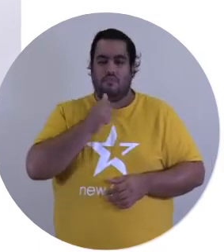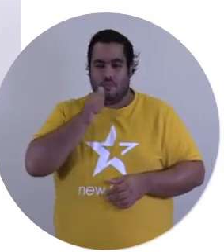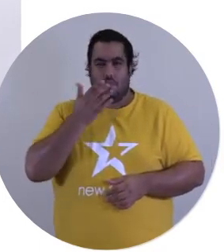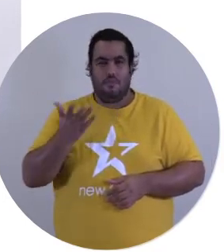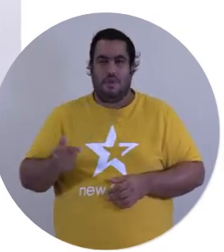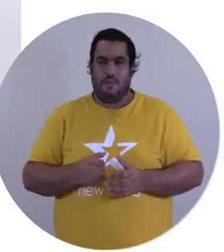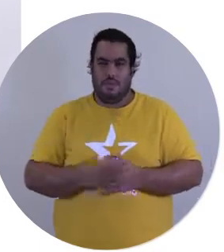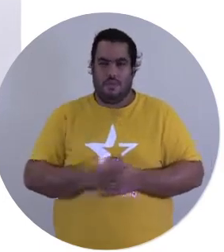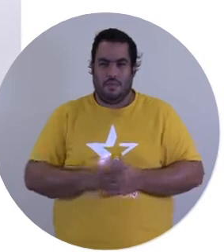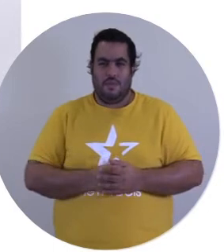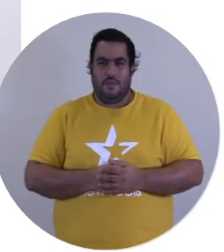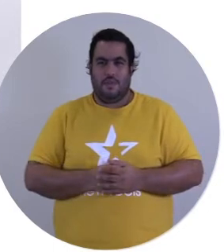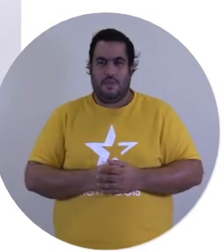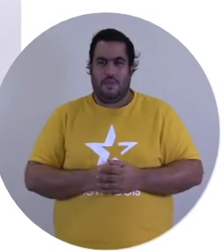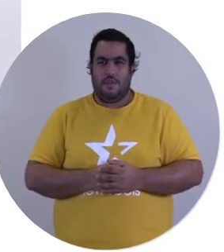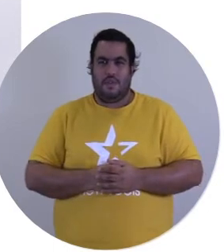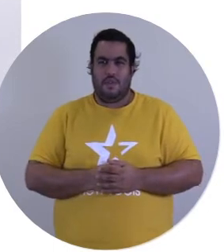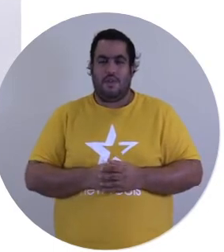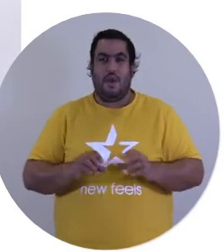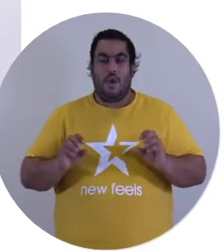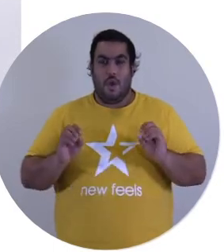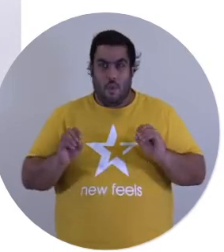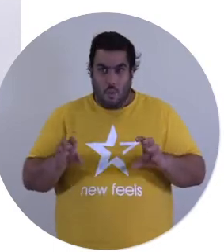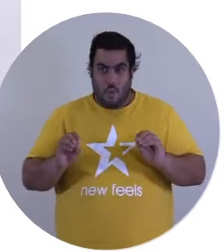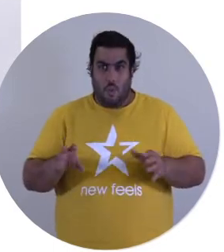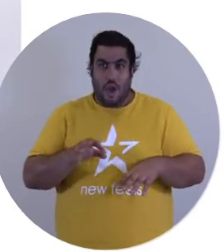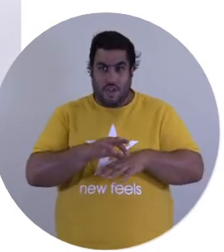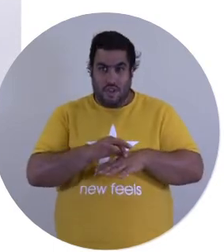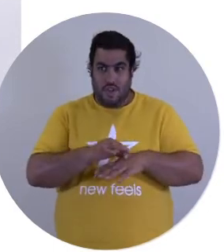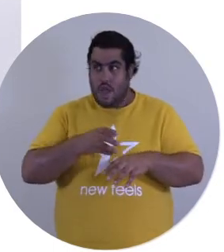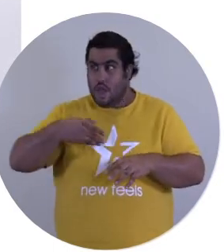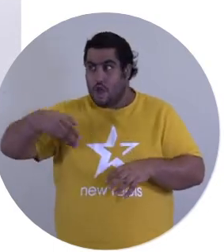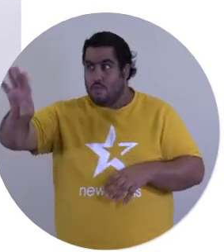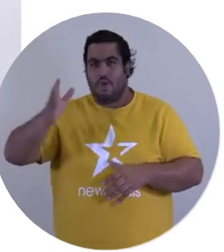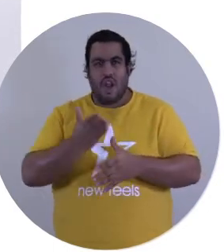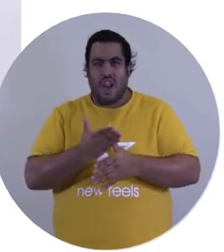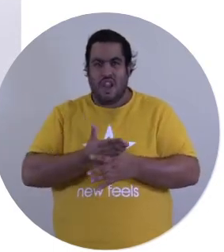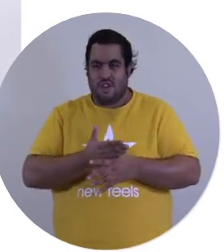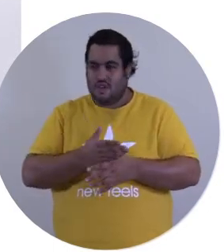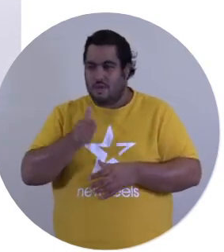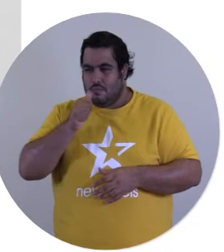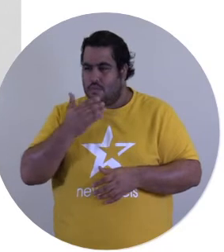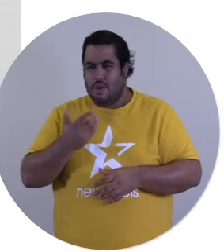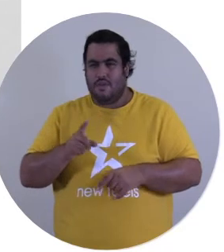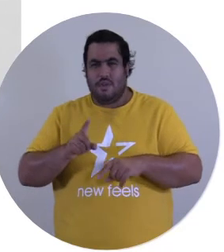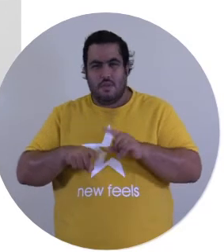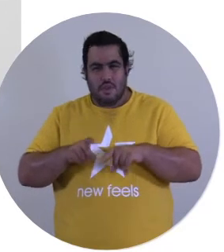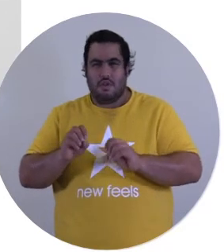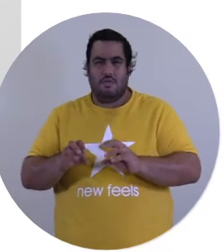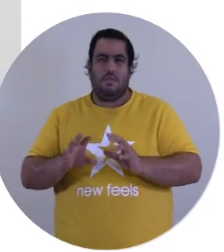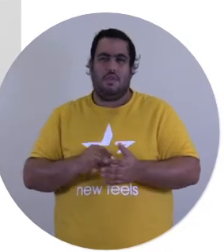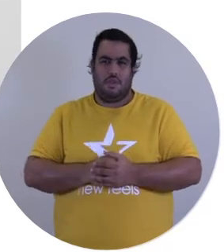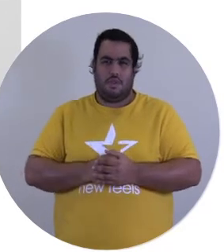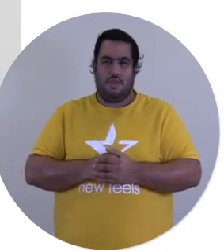rural depopulation, meaning people moving out from rural areas, becoming less. Let's add